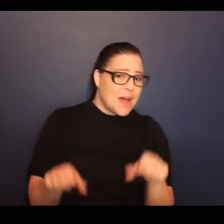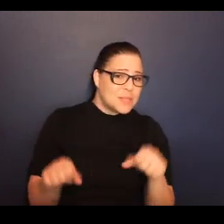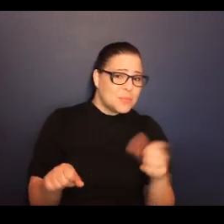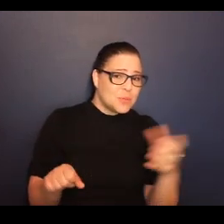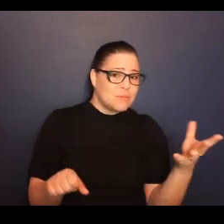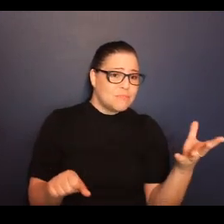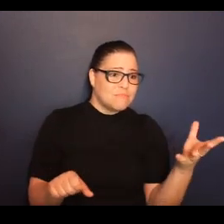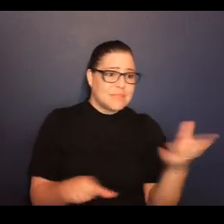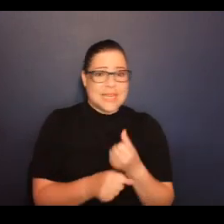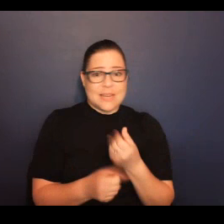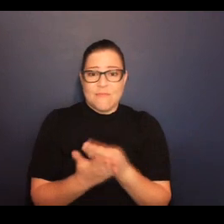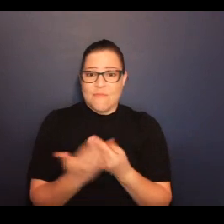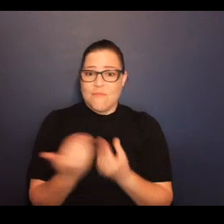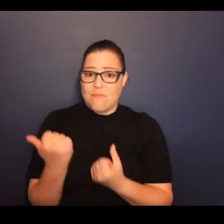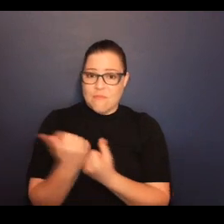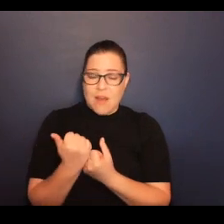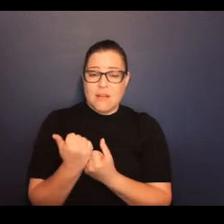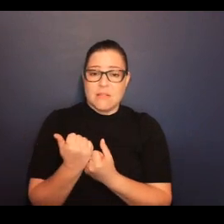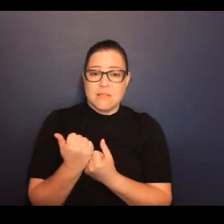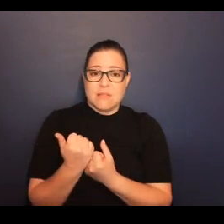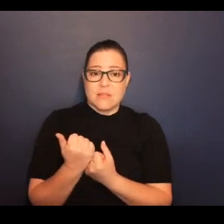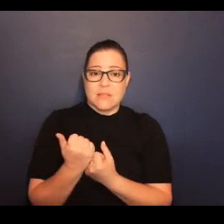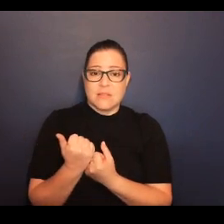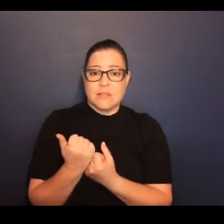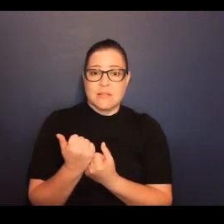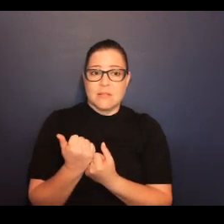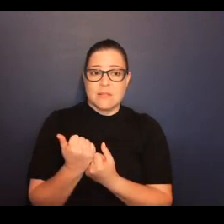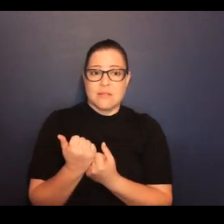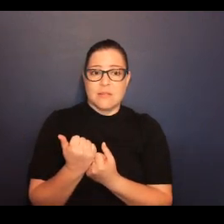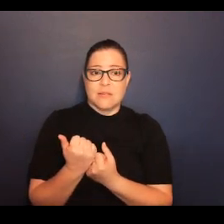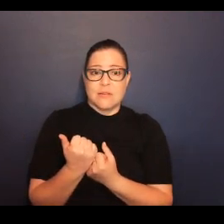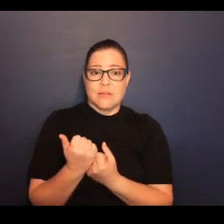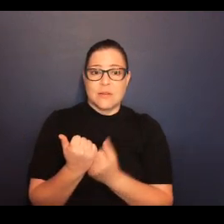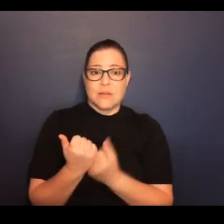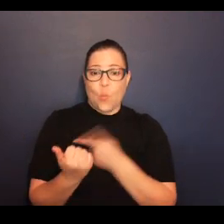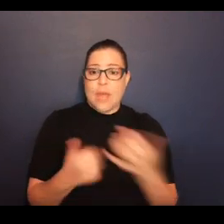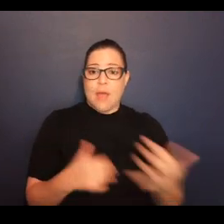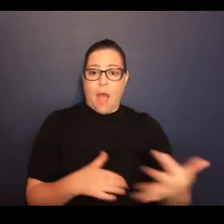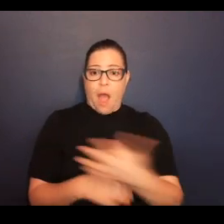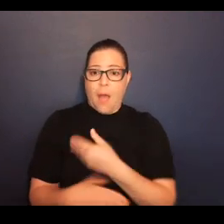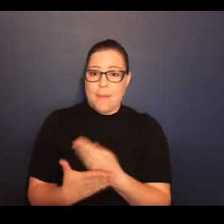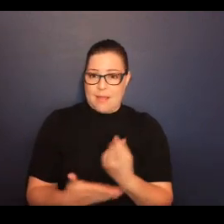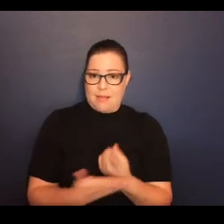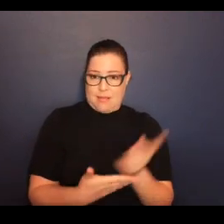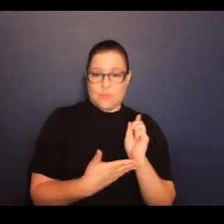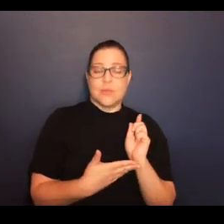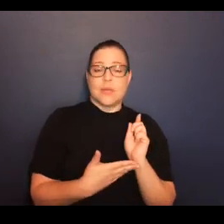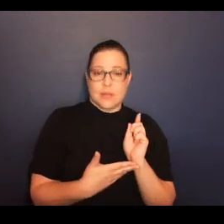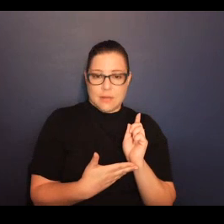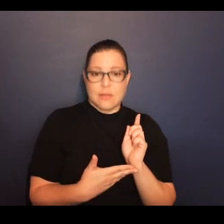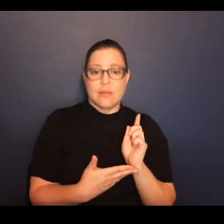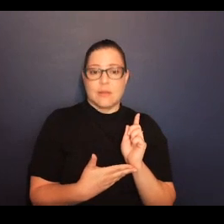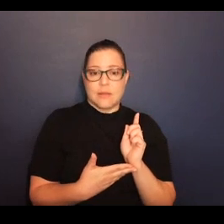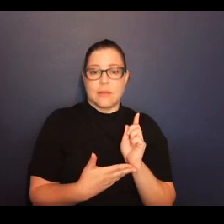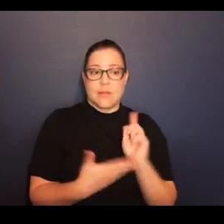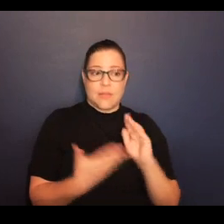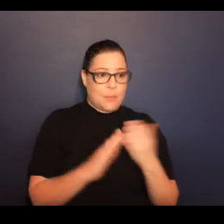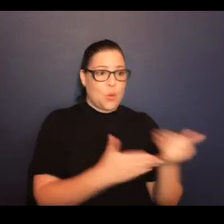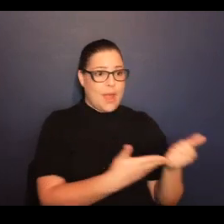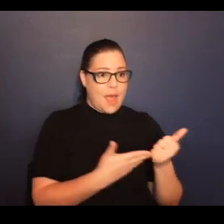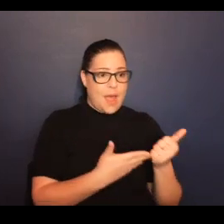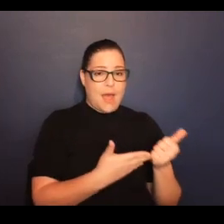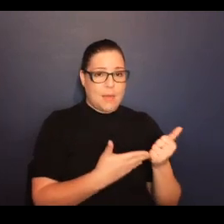funds? Because we did a fundraiser last week. With the help of the community, it